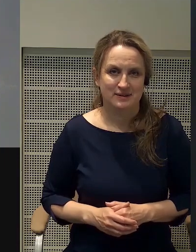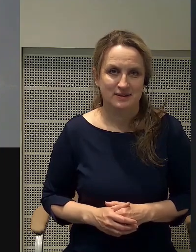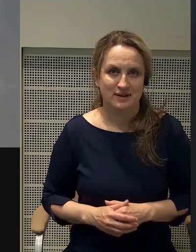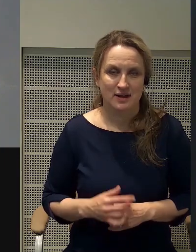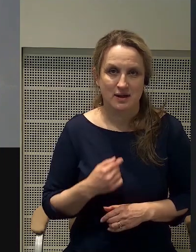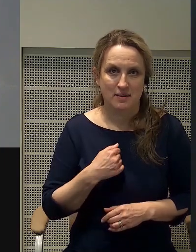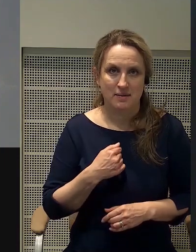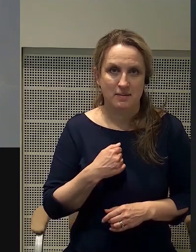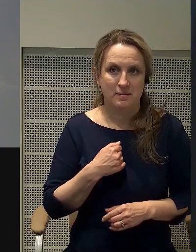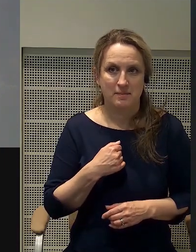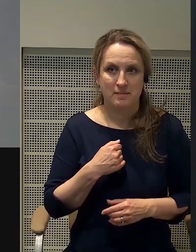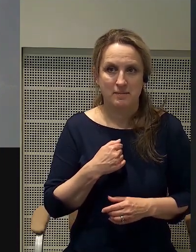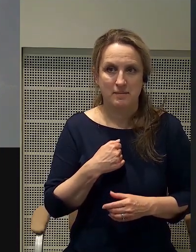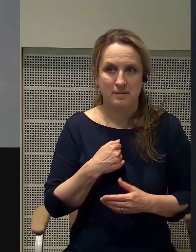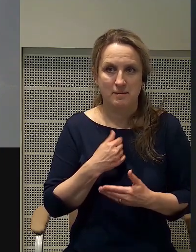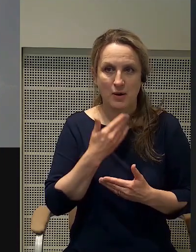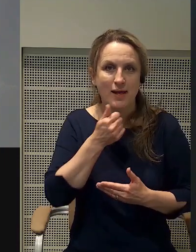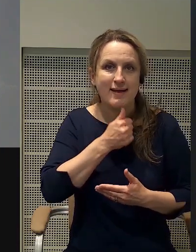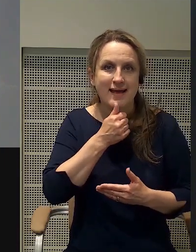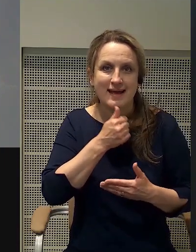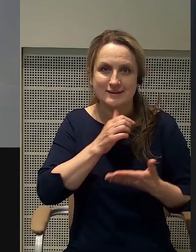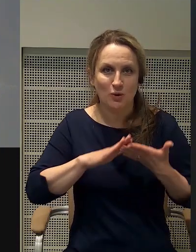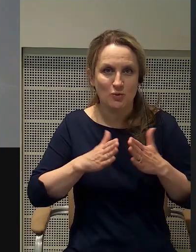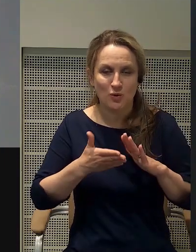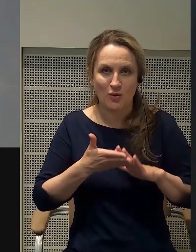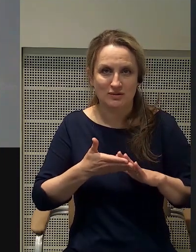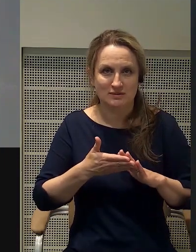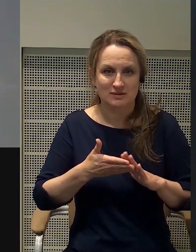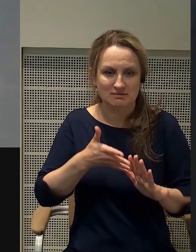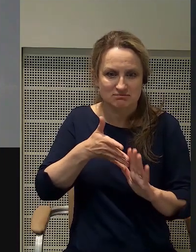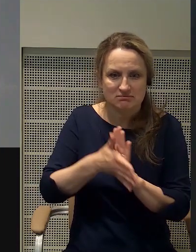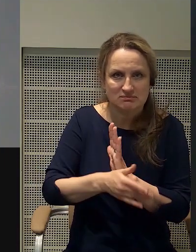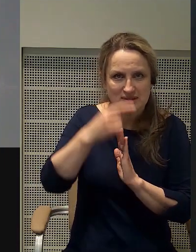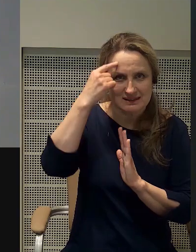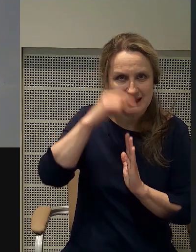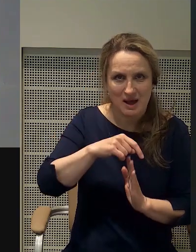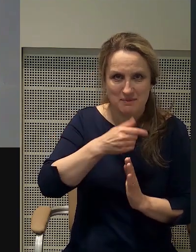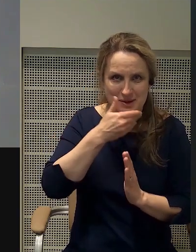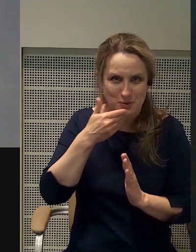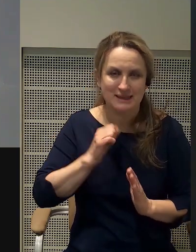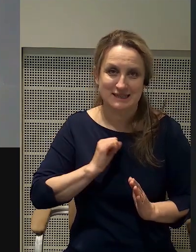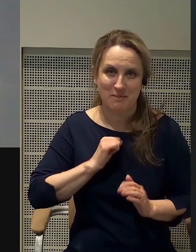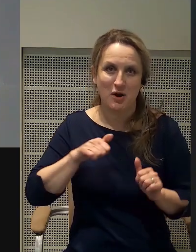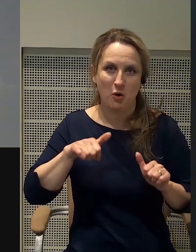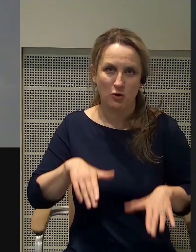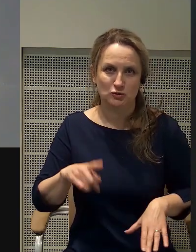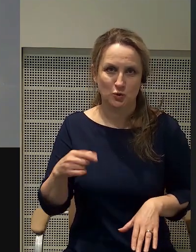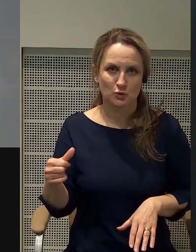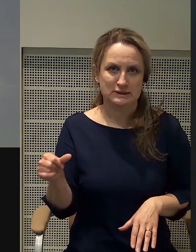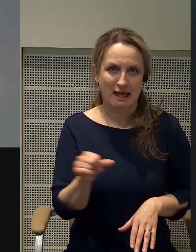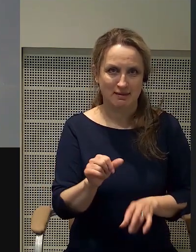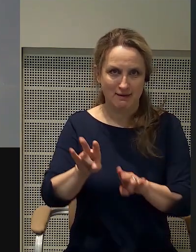week here to get to know more. But it's very important that the different stakeholders, they are aligned, so that the